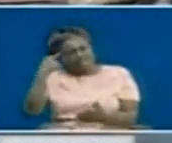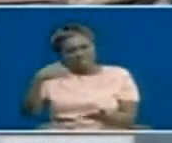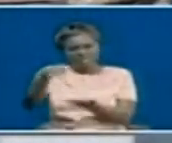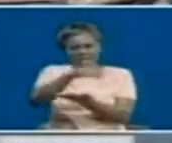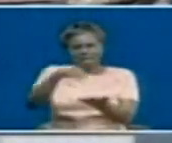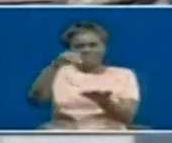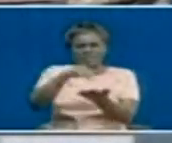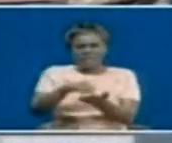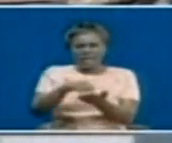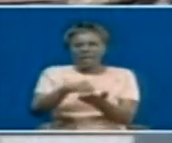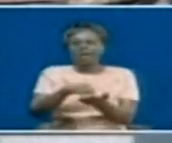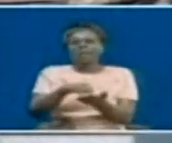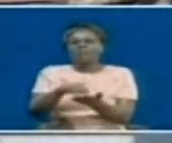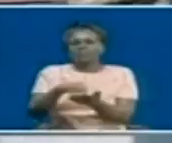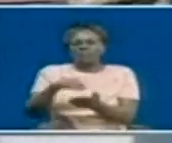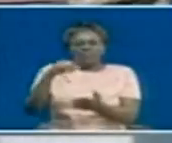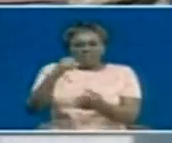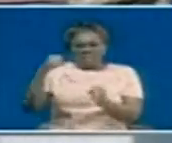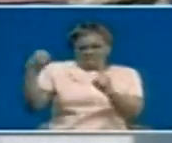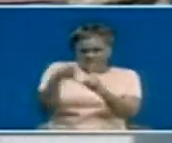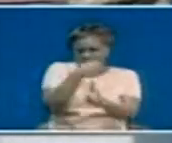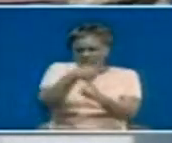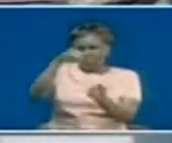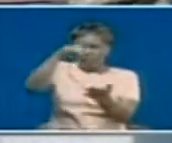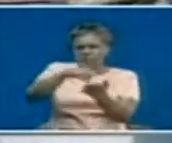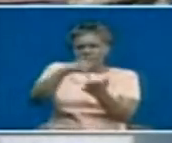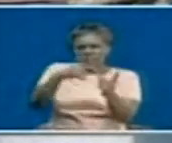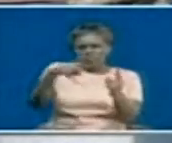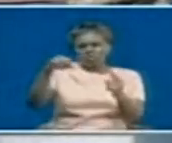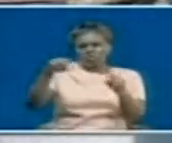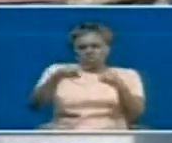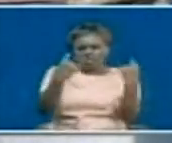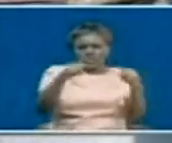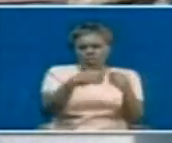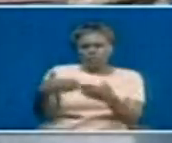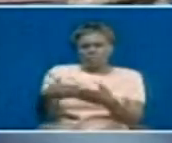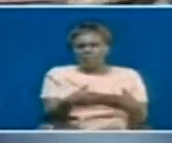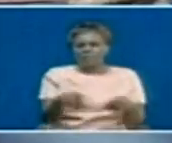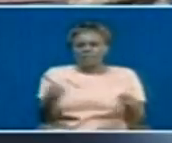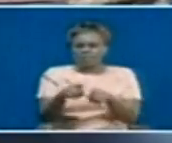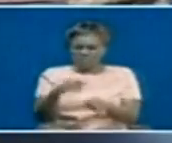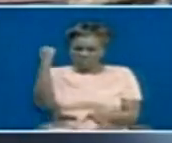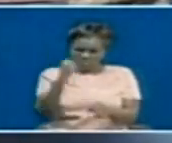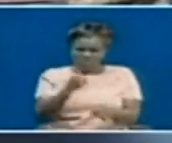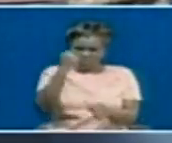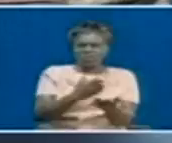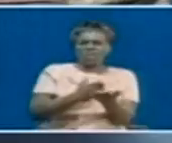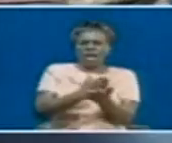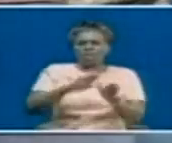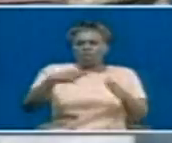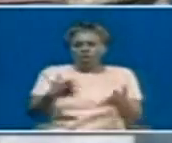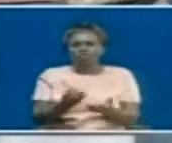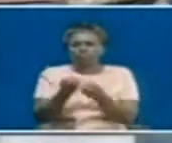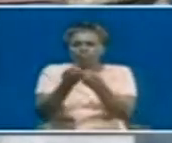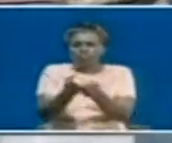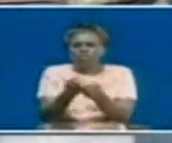on disturbing and violent thoughts that may involve harming the baby somehow, such as stabbing the baby with knives, putting the baby in